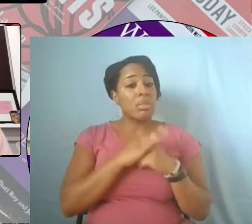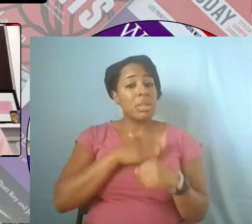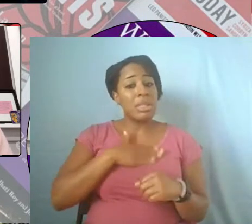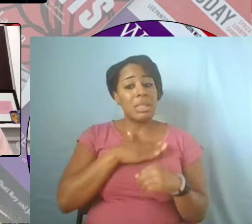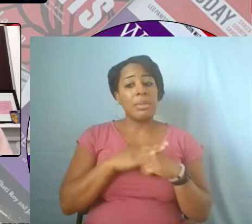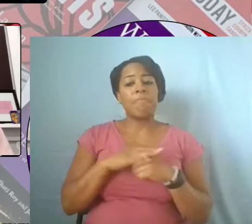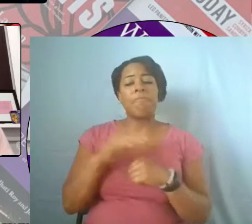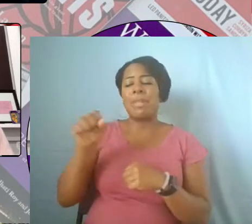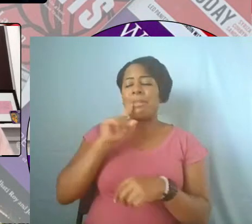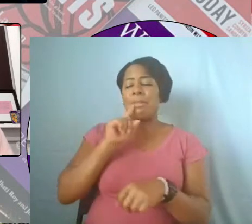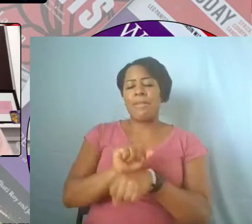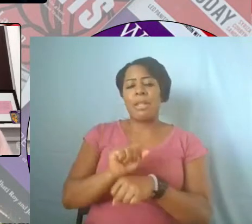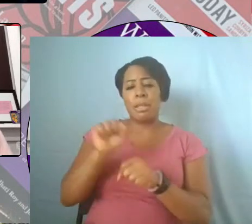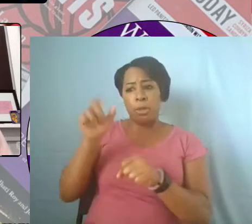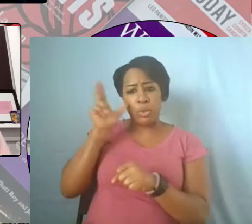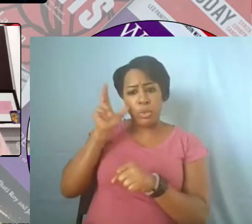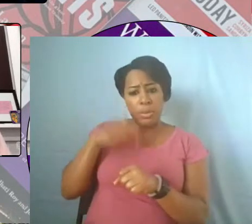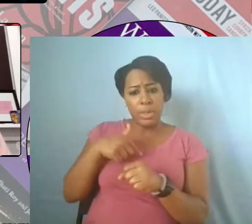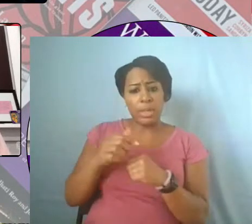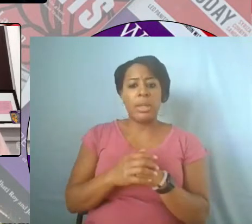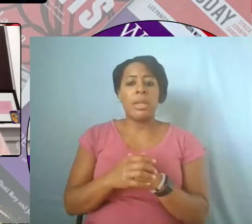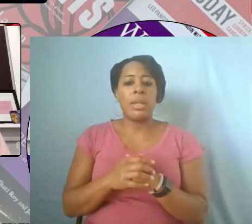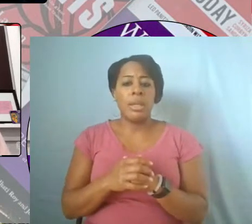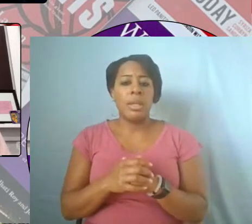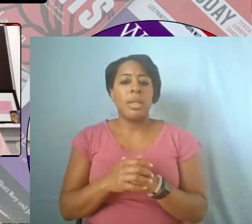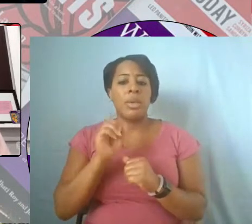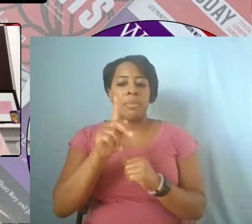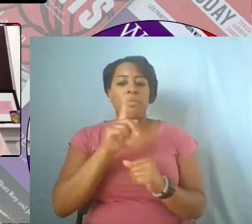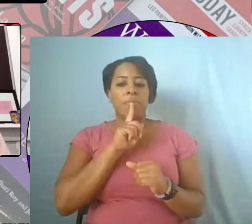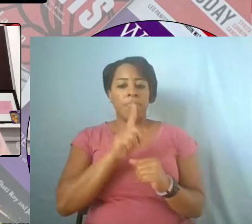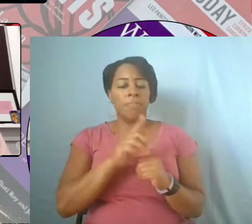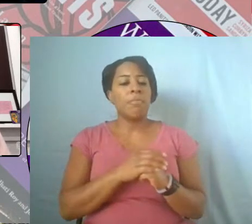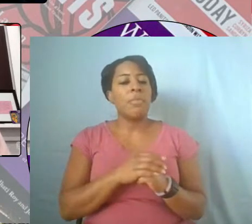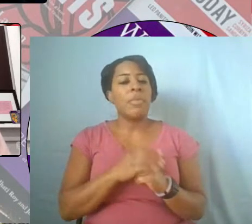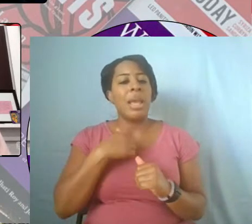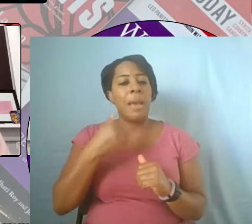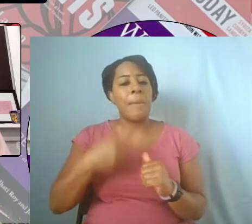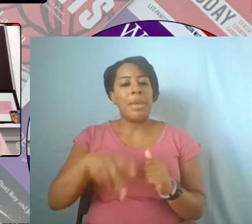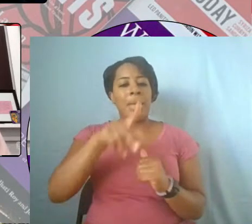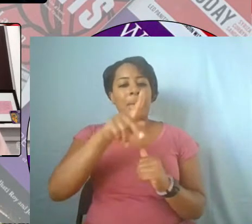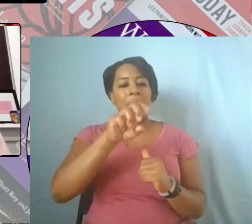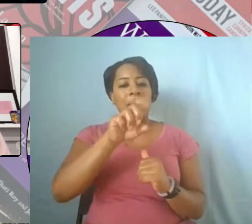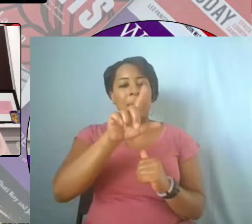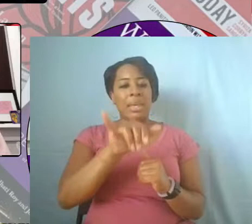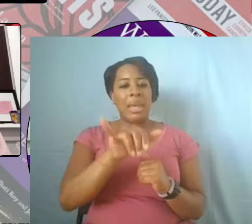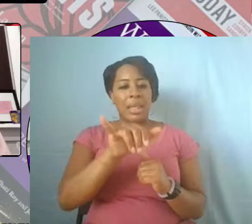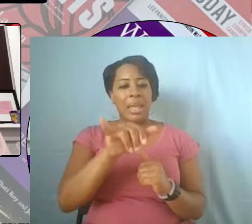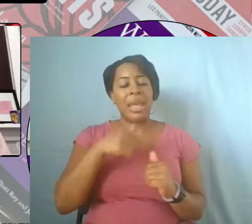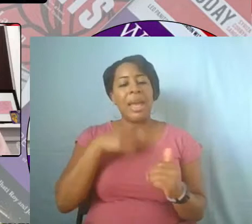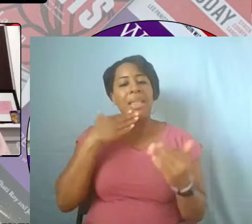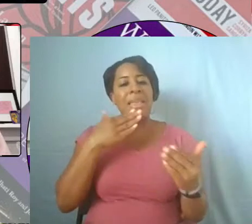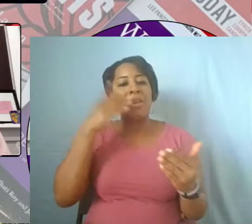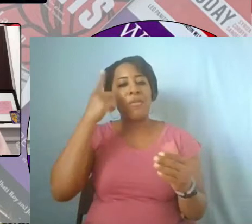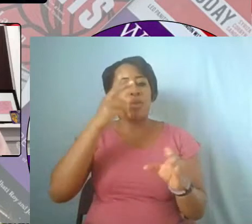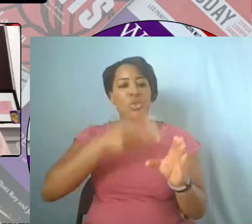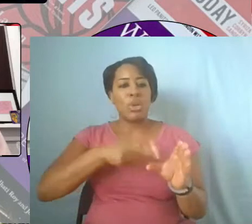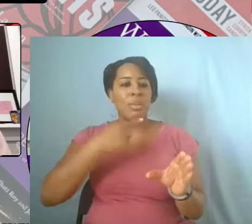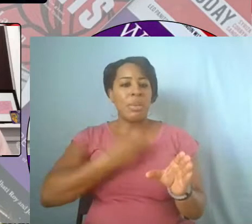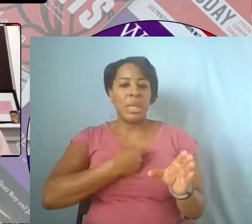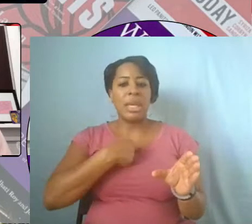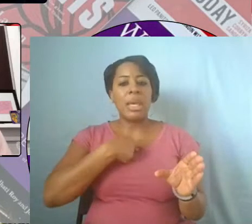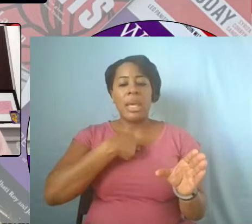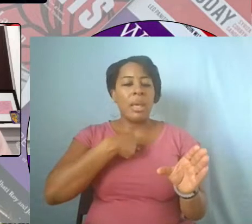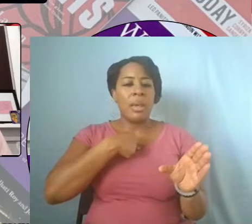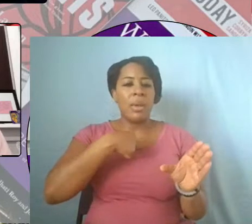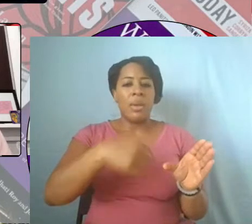Yes, definitely. Can you hear me? Just making sure. I'm Kelly Savage Rodriguez. I want to thank everybody for coming today.